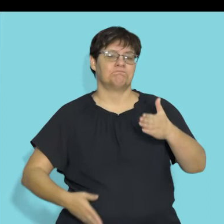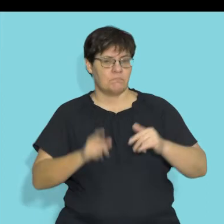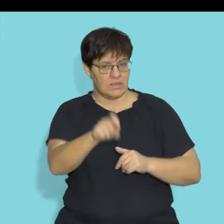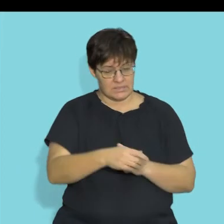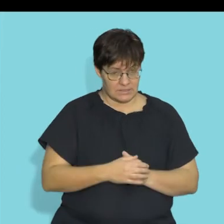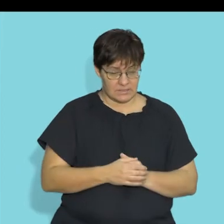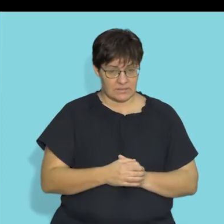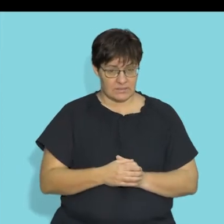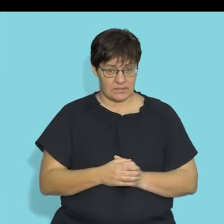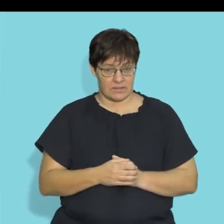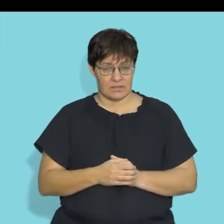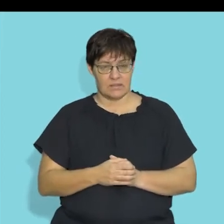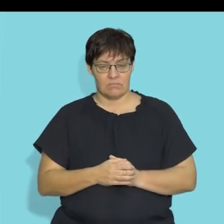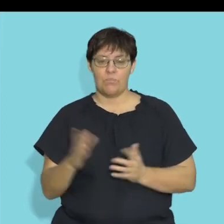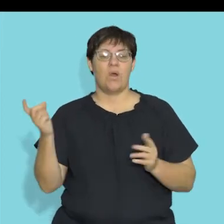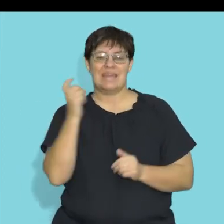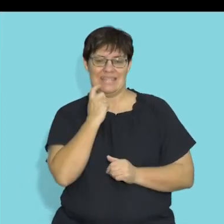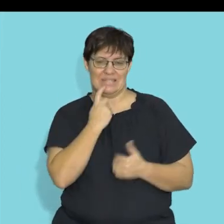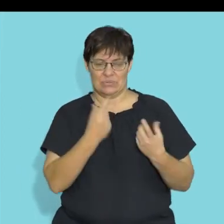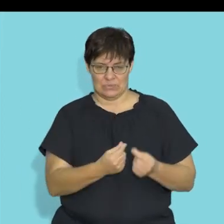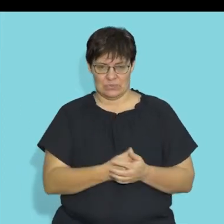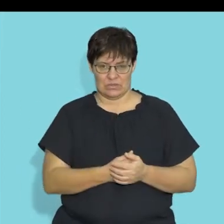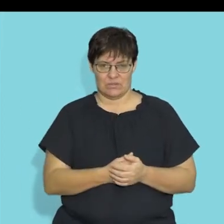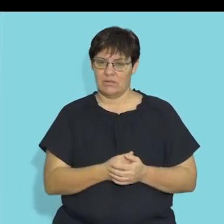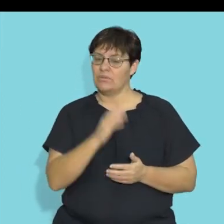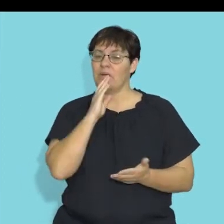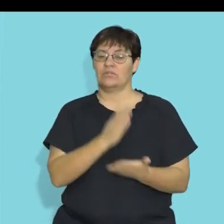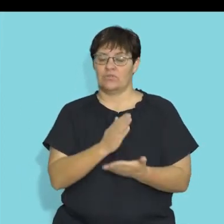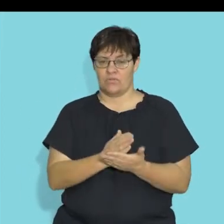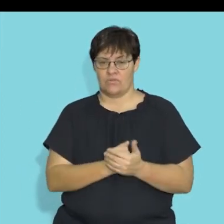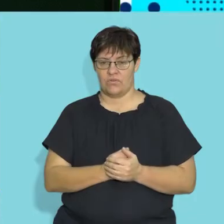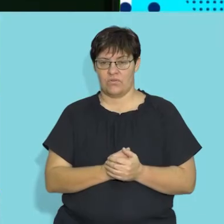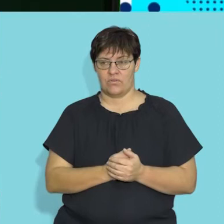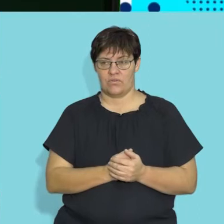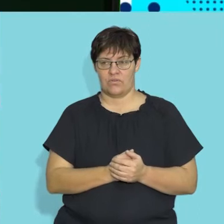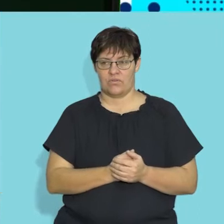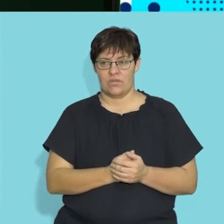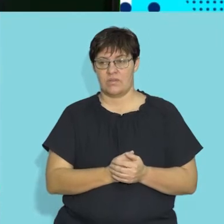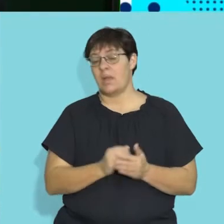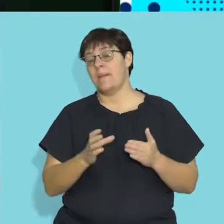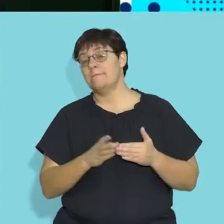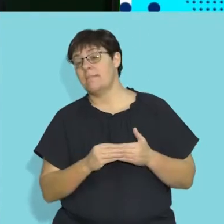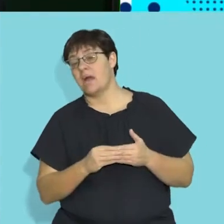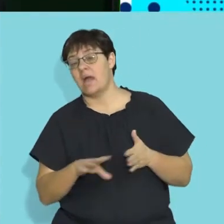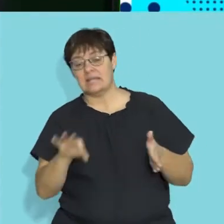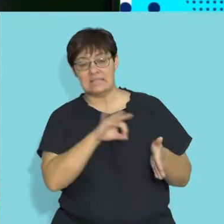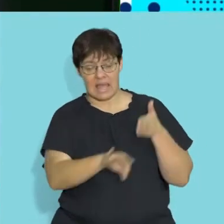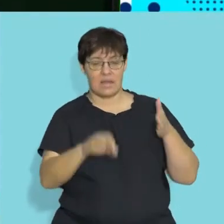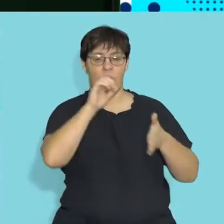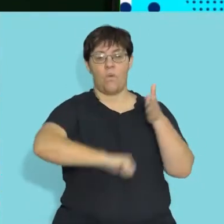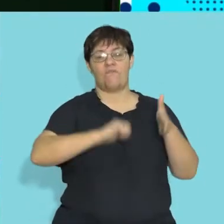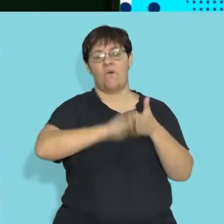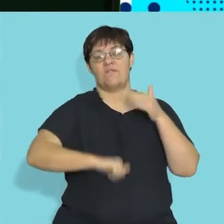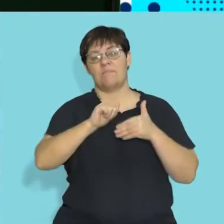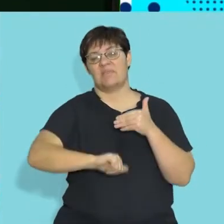if the fees are not paid. Right? So one of the easy ways of doing this is to ensure that maybe ask your